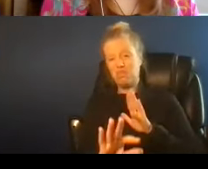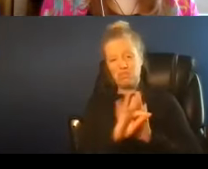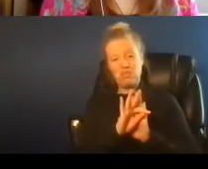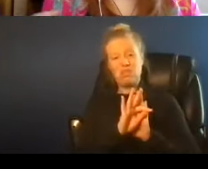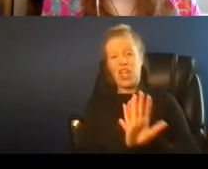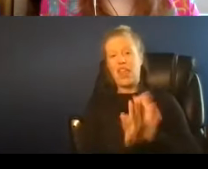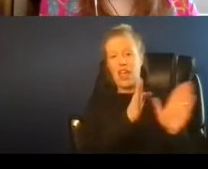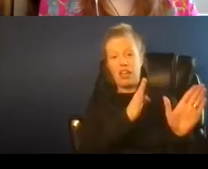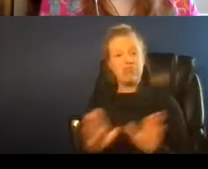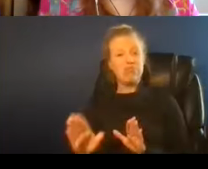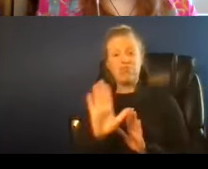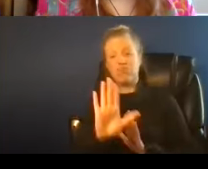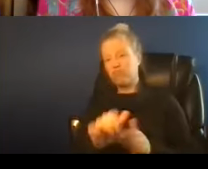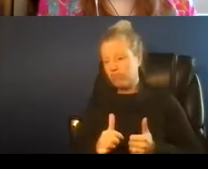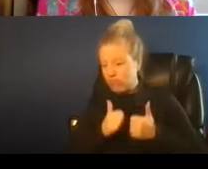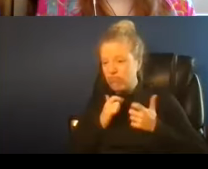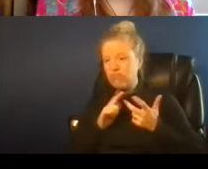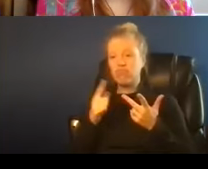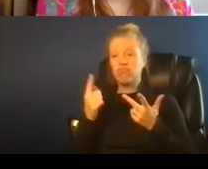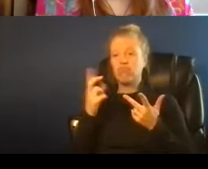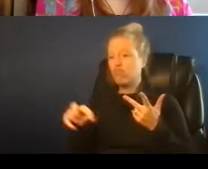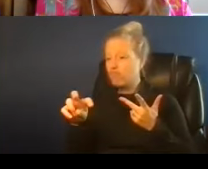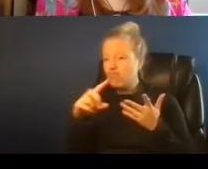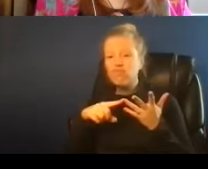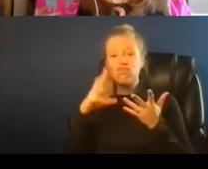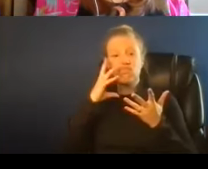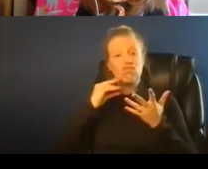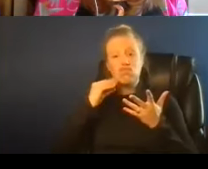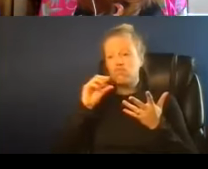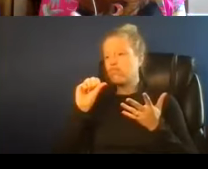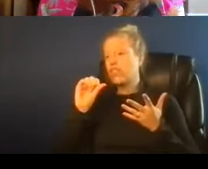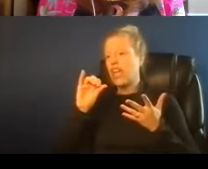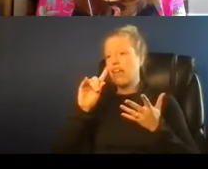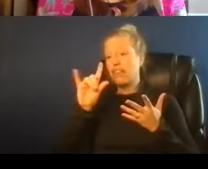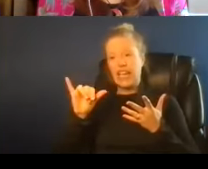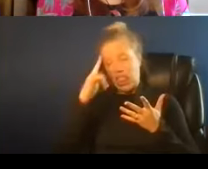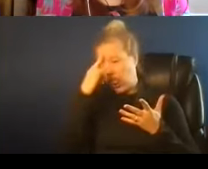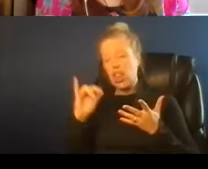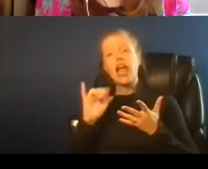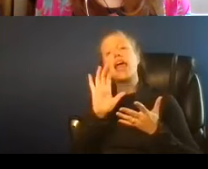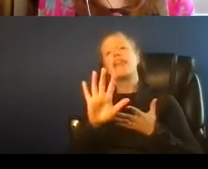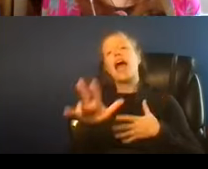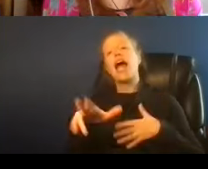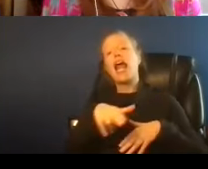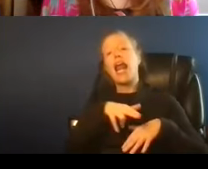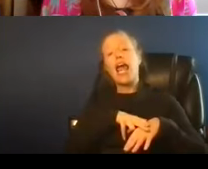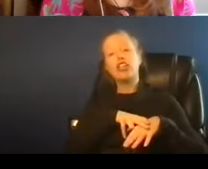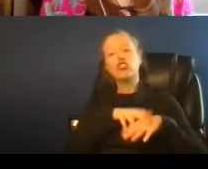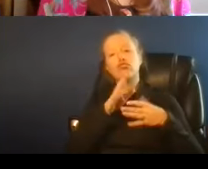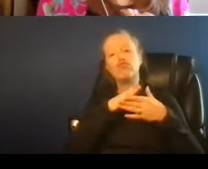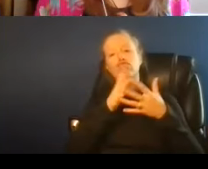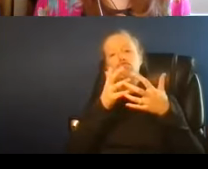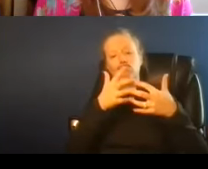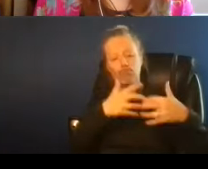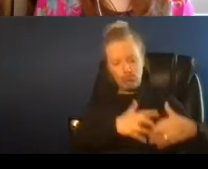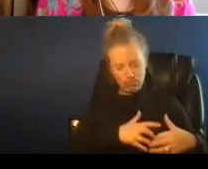with their life, where they want to go, how they want to experience safety, that safety naturally results. It is